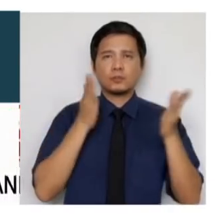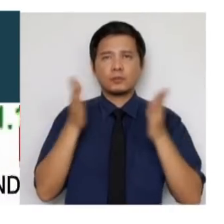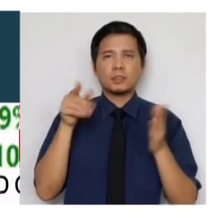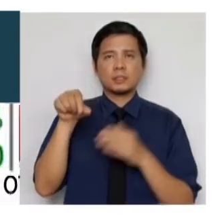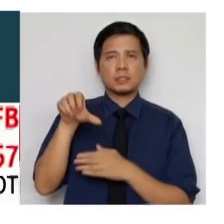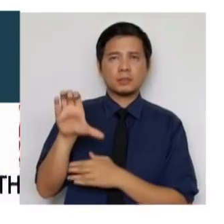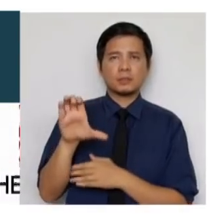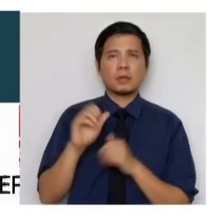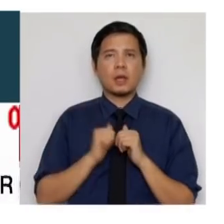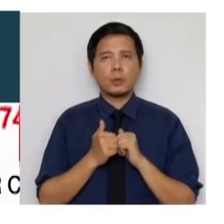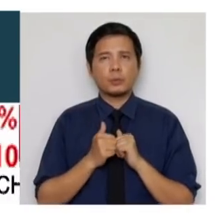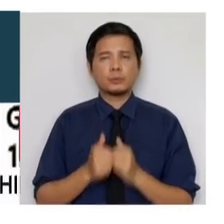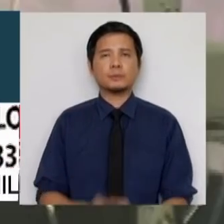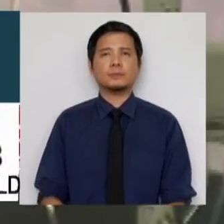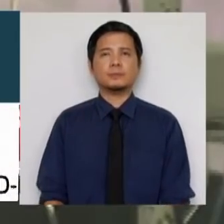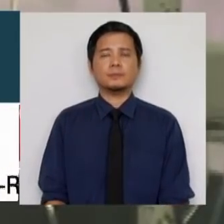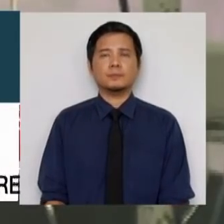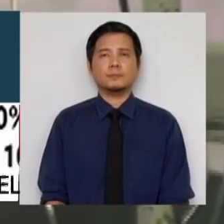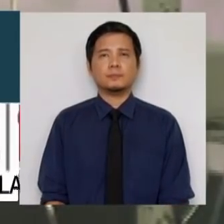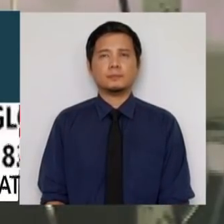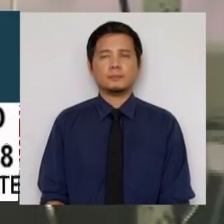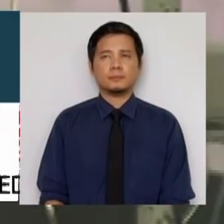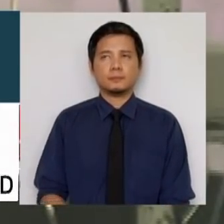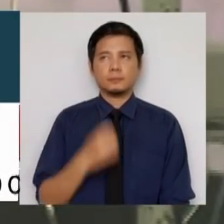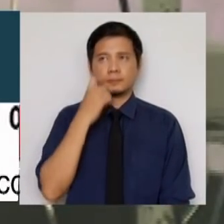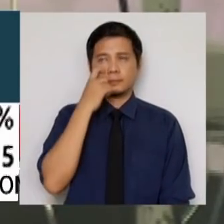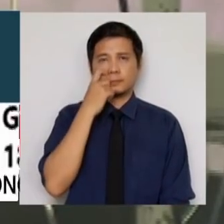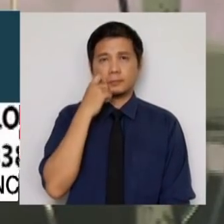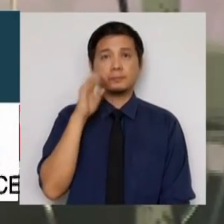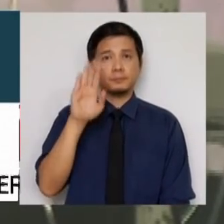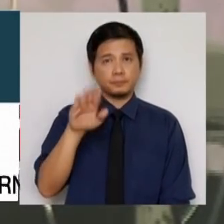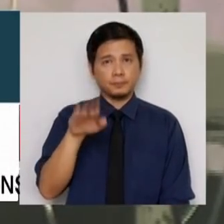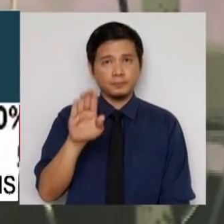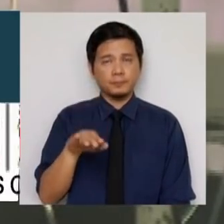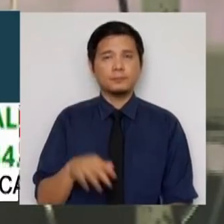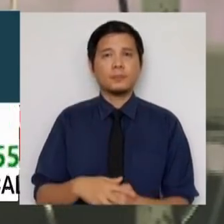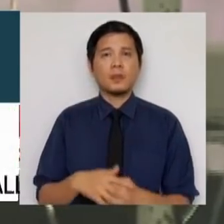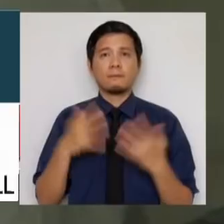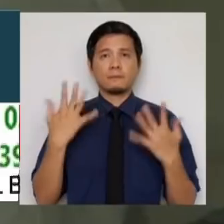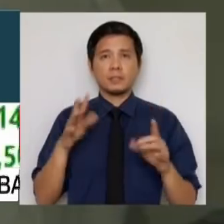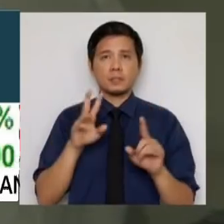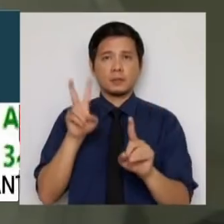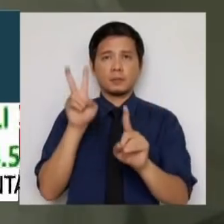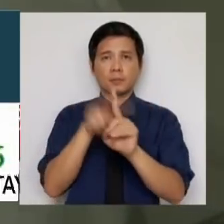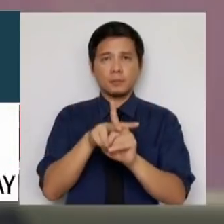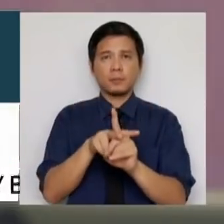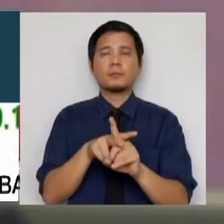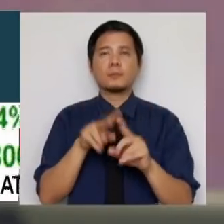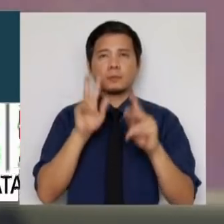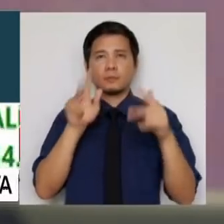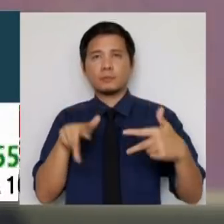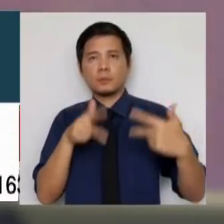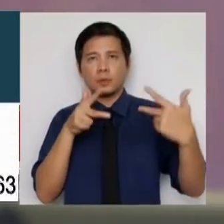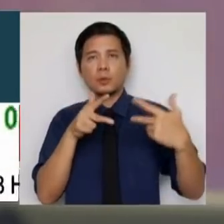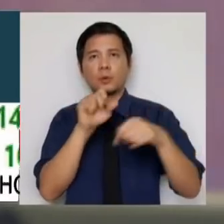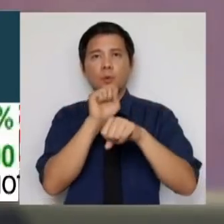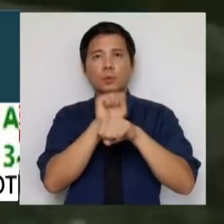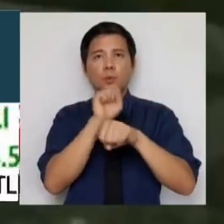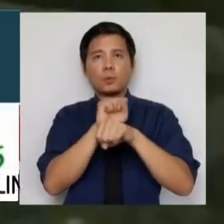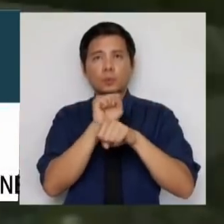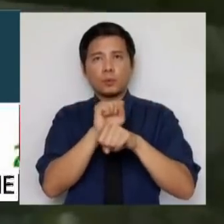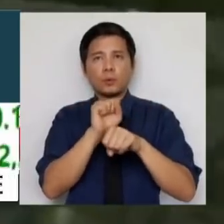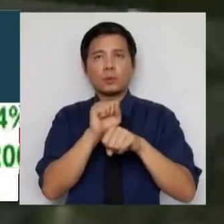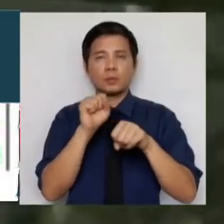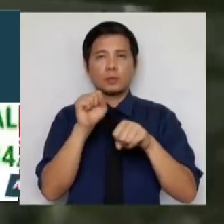Mayor? Well, Carmina, no, we have implemented a skeleton workforce here in Quezon City Hall during the